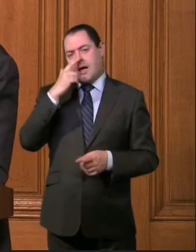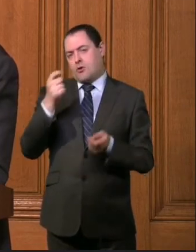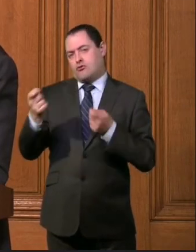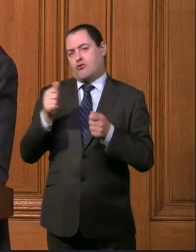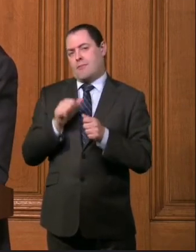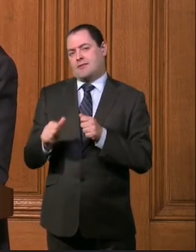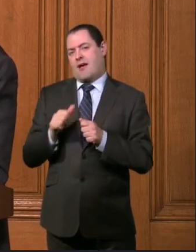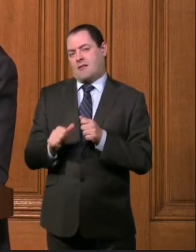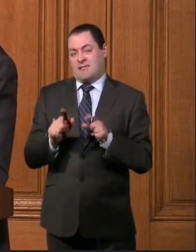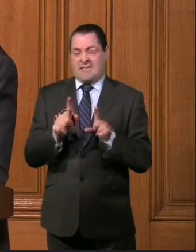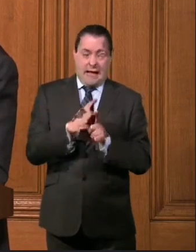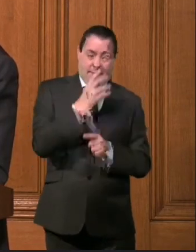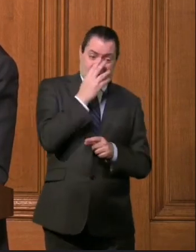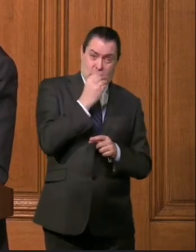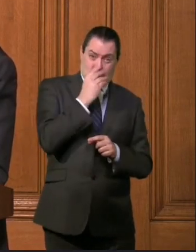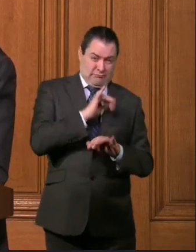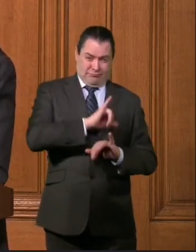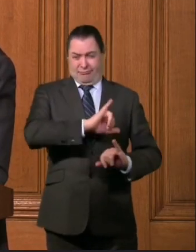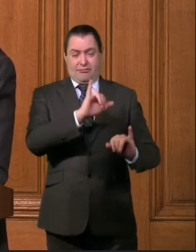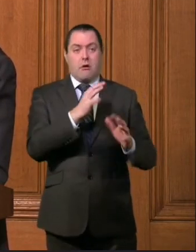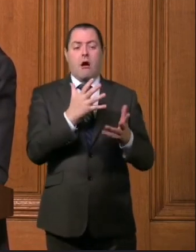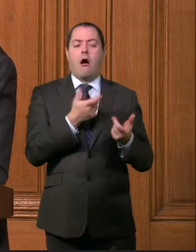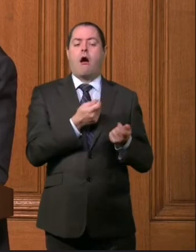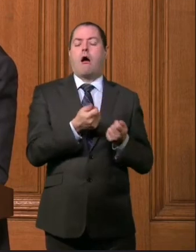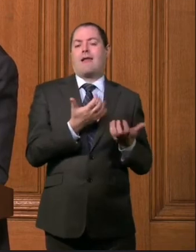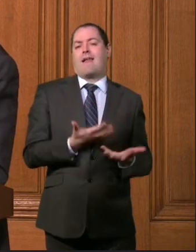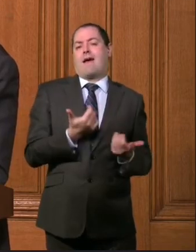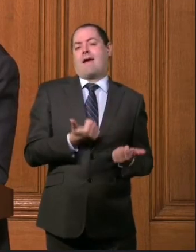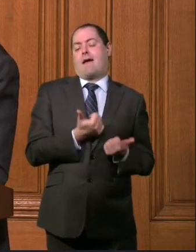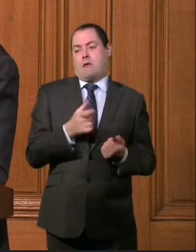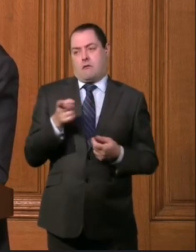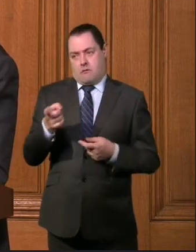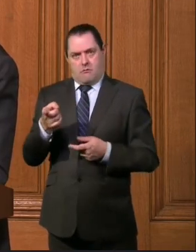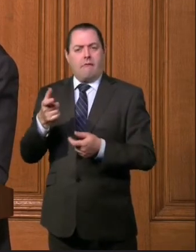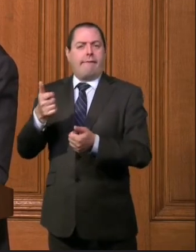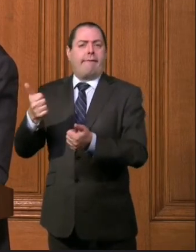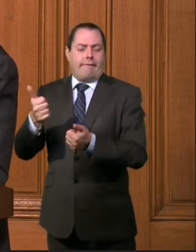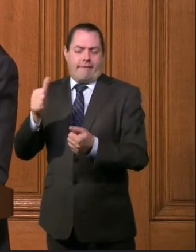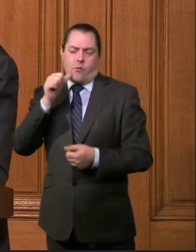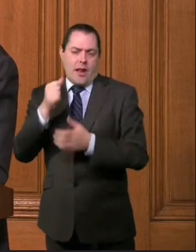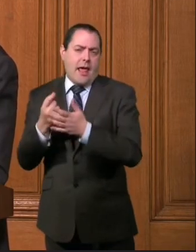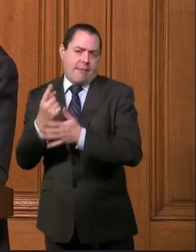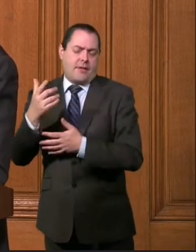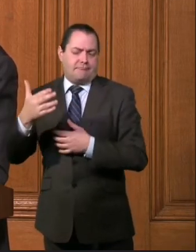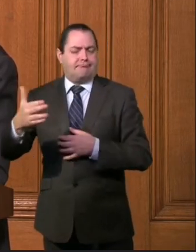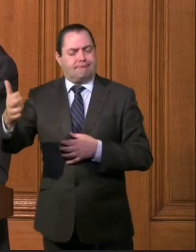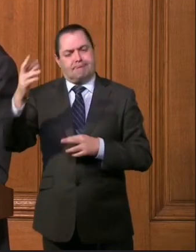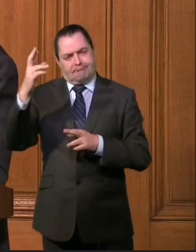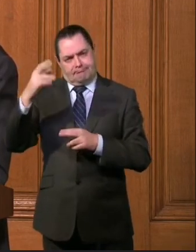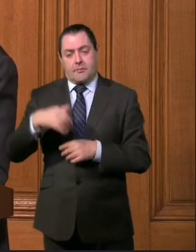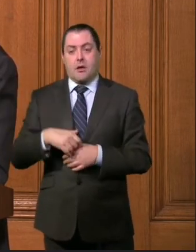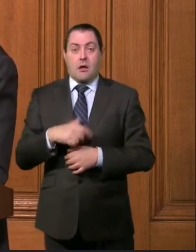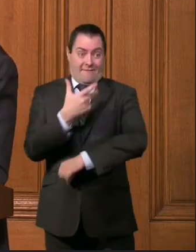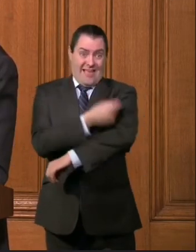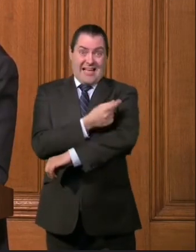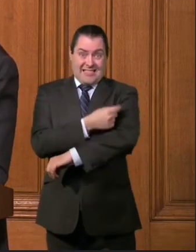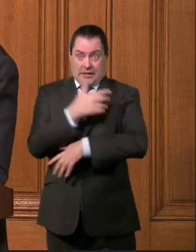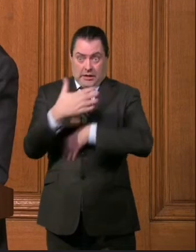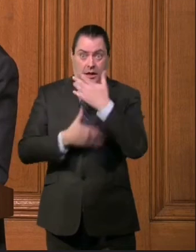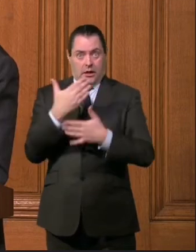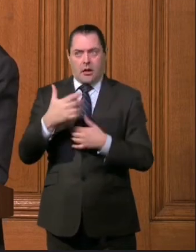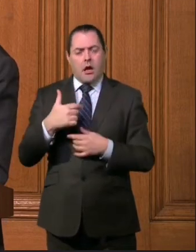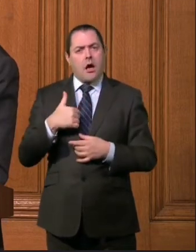I mean, the vaccines are being rolled out at an unprecedented pace. We've got more vaccines than we could ever have dreamt of a year ago. The